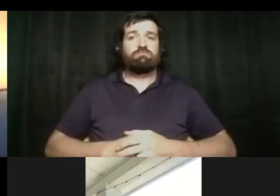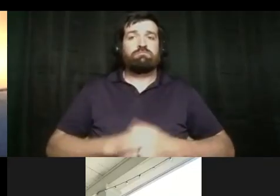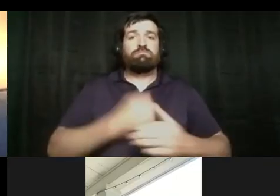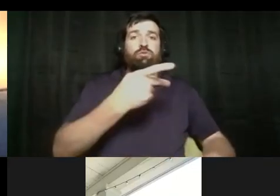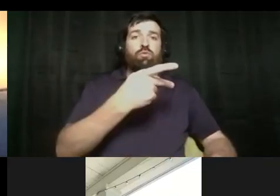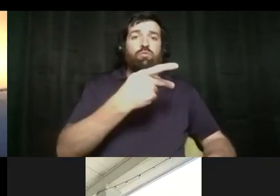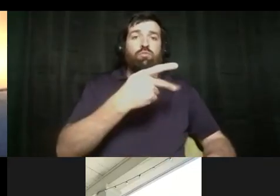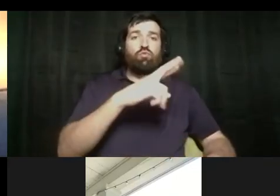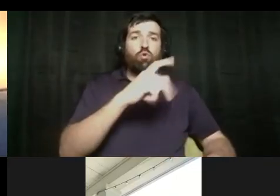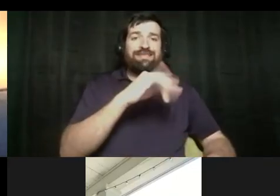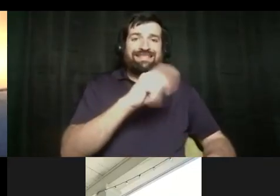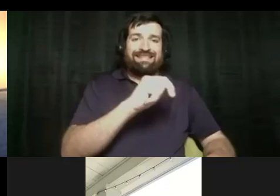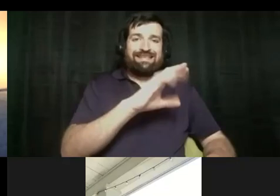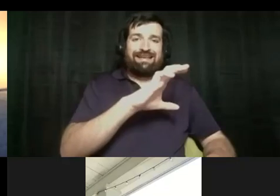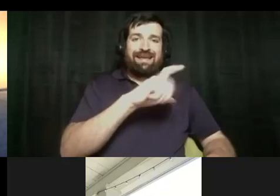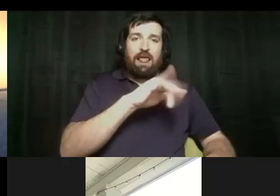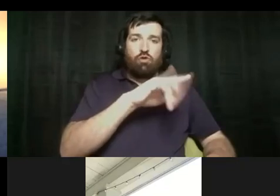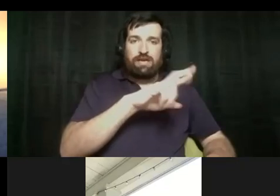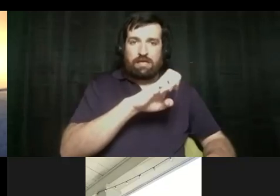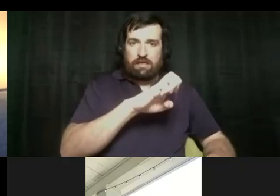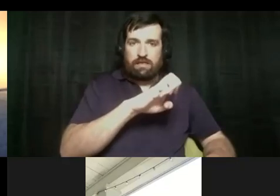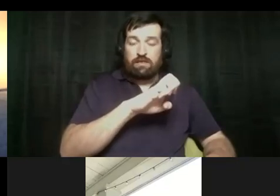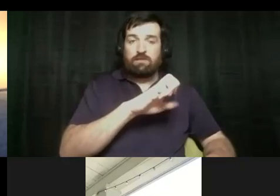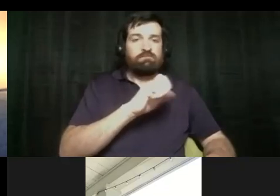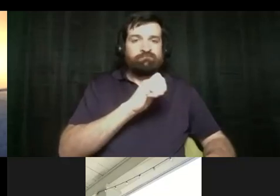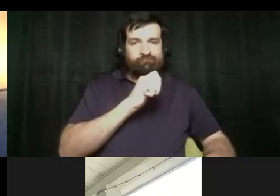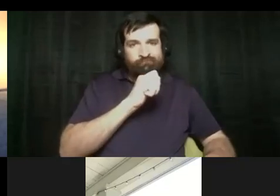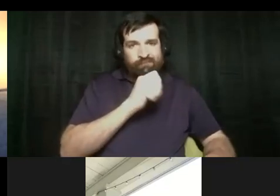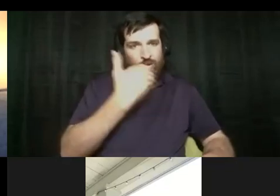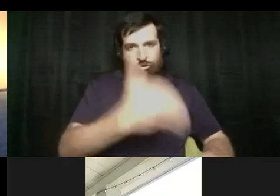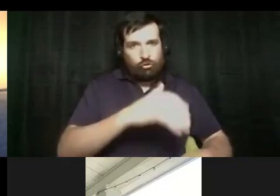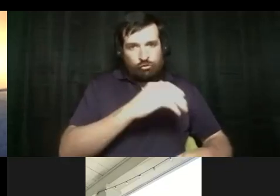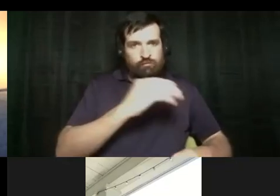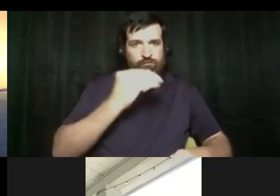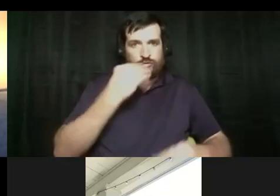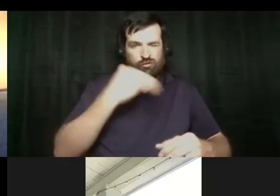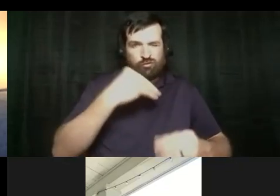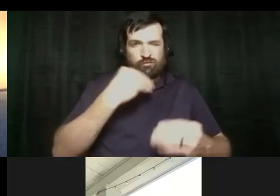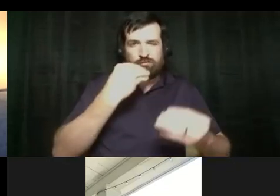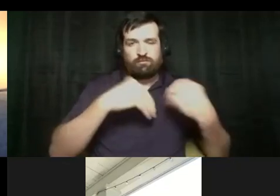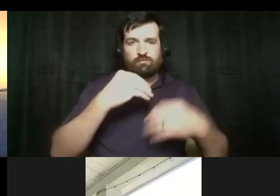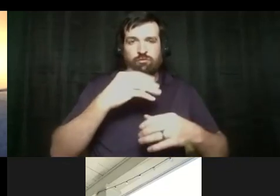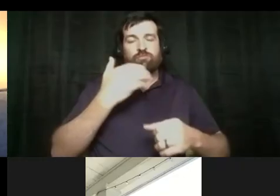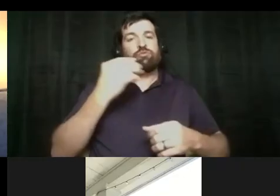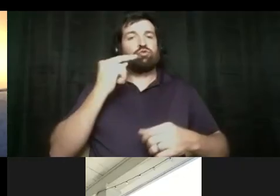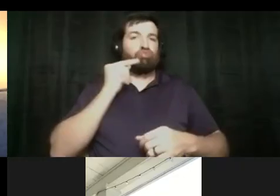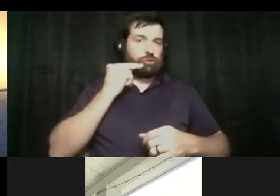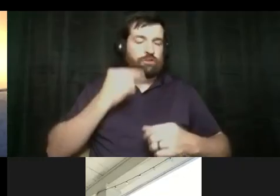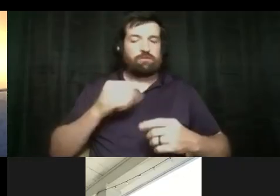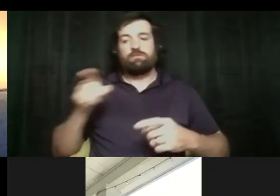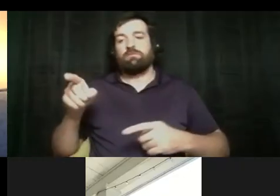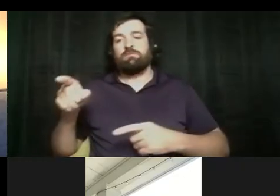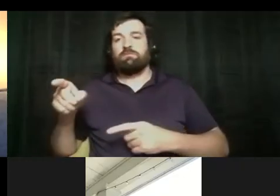calorie malnutrition and risk of death. And so a child or an adult who